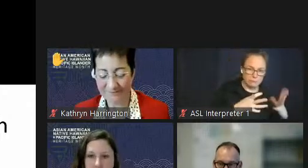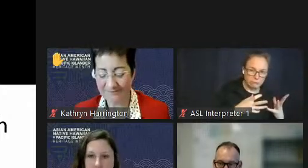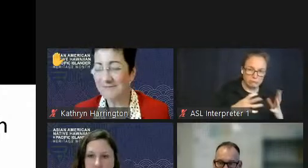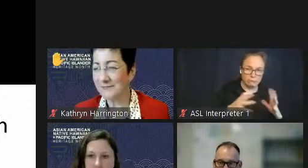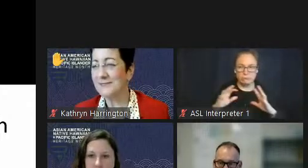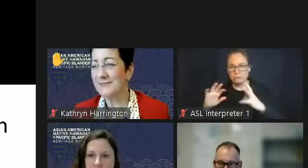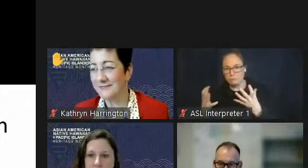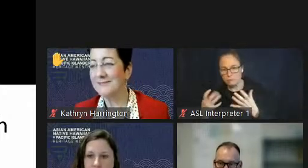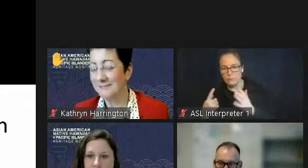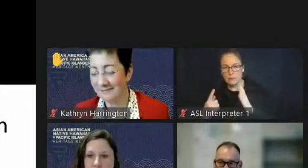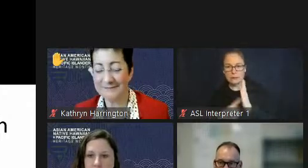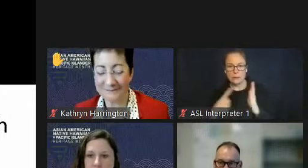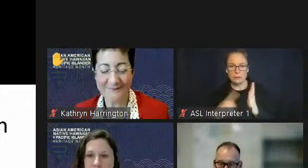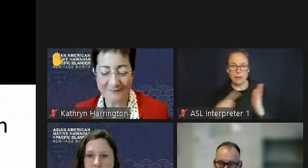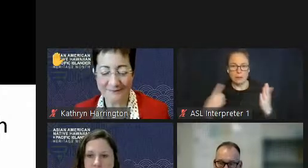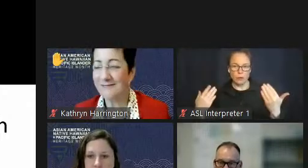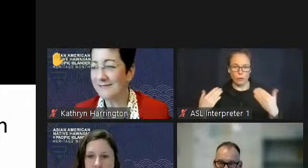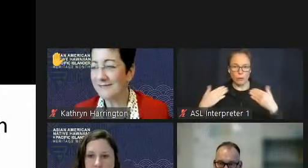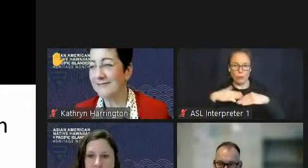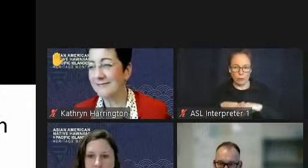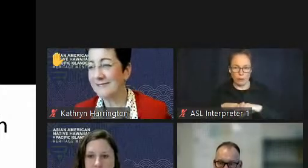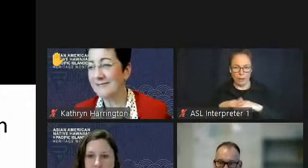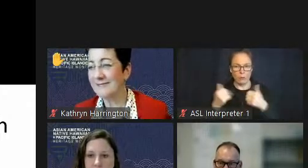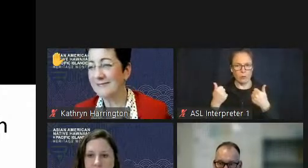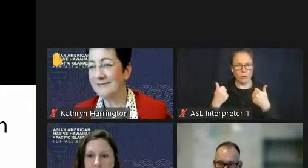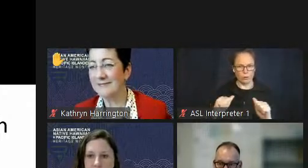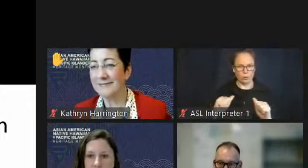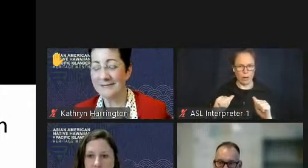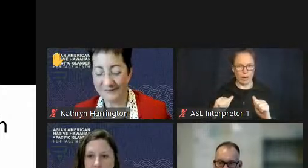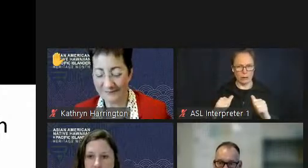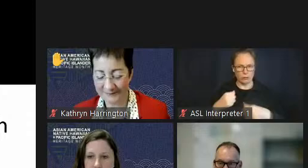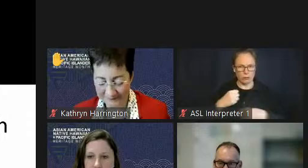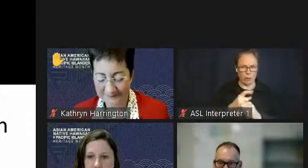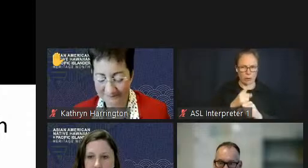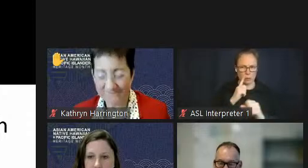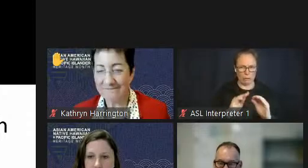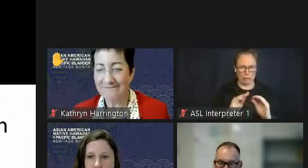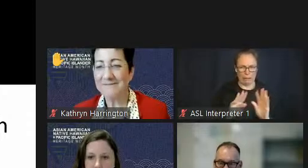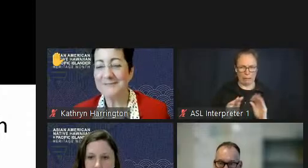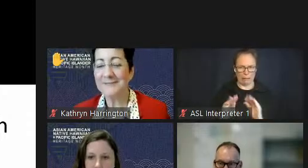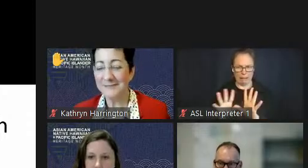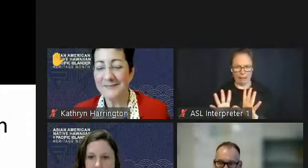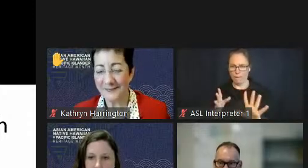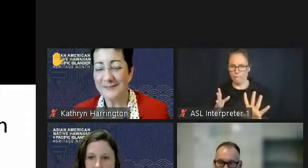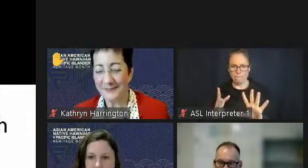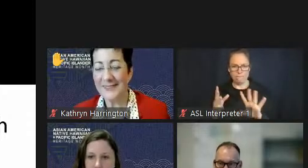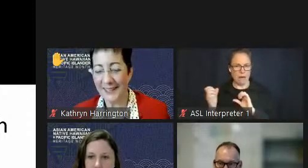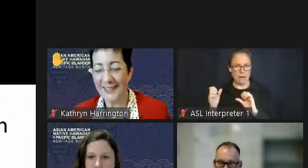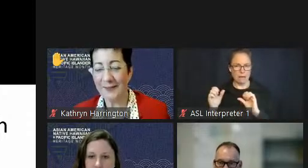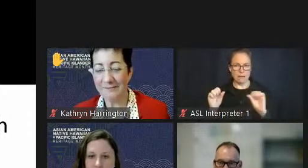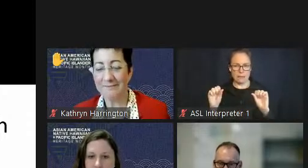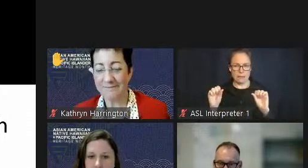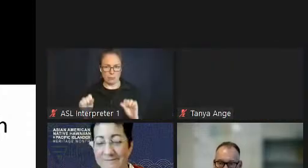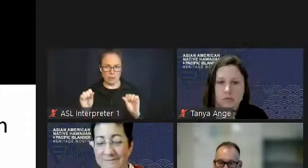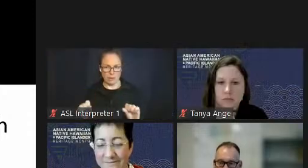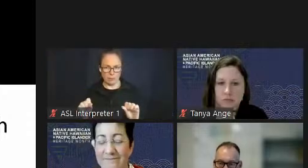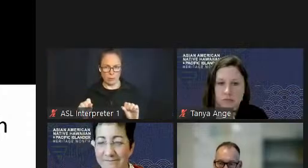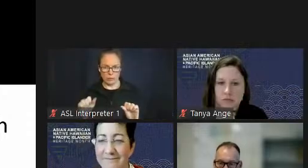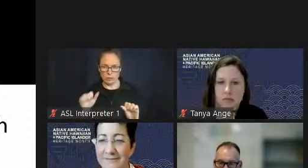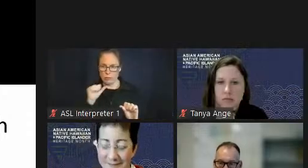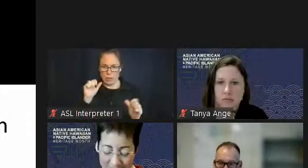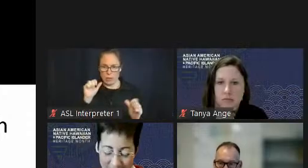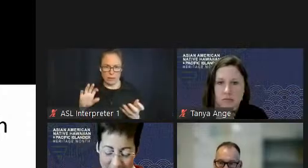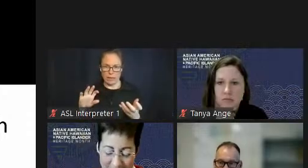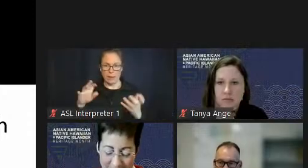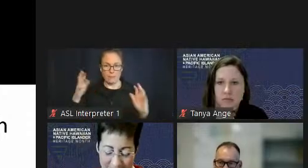trying to tease that out as quickly as we can so that we're not holding up positions that don't impact the general fund, but also trying to look